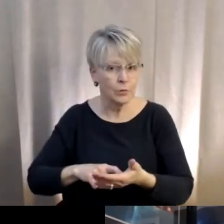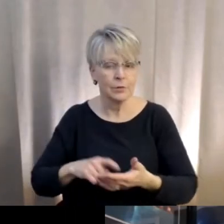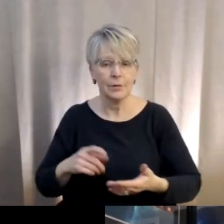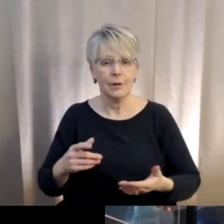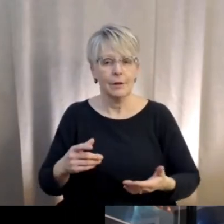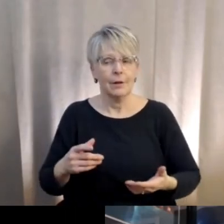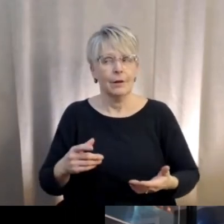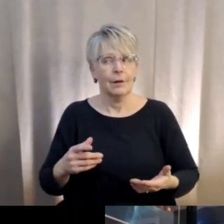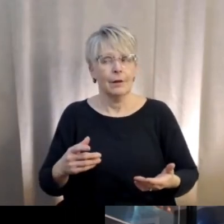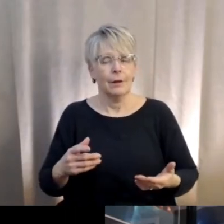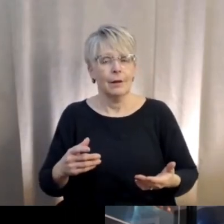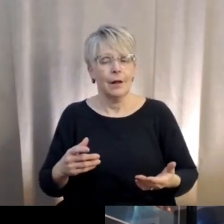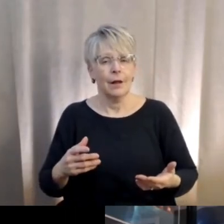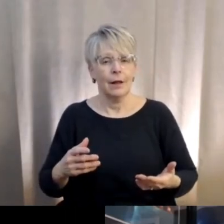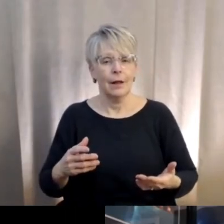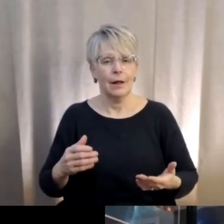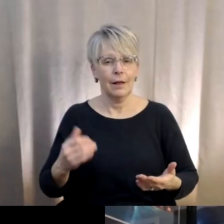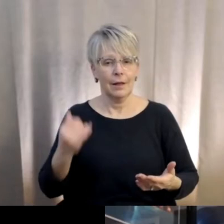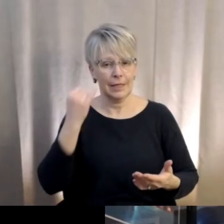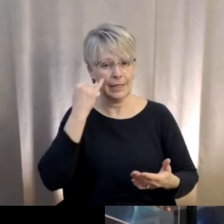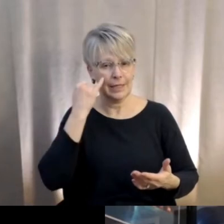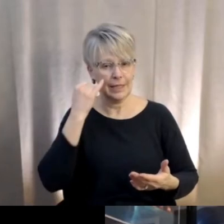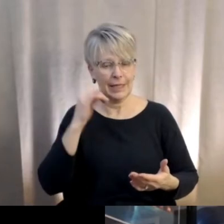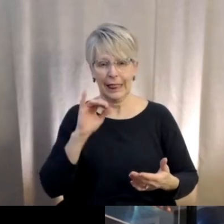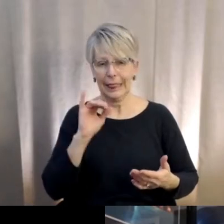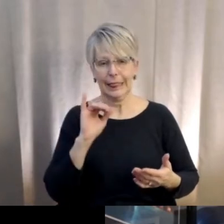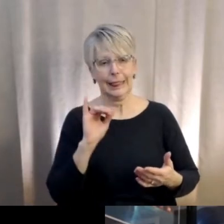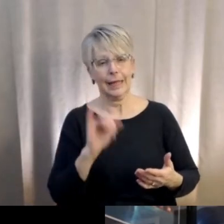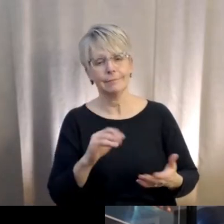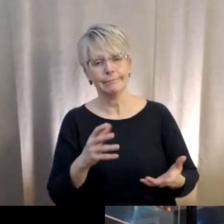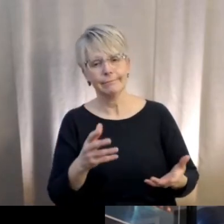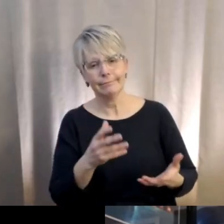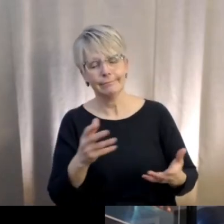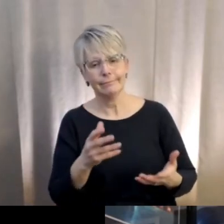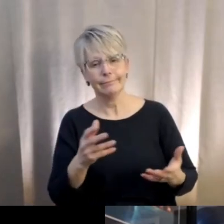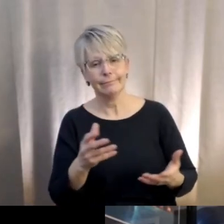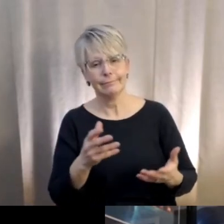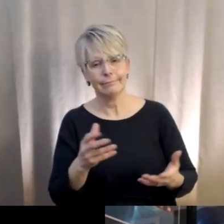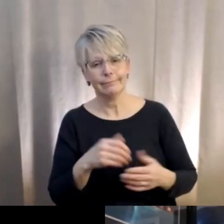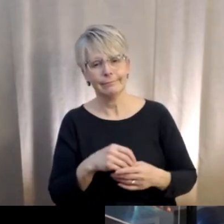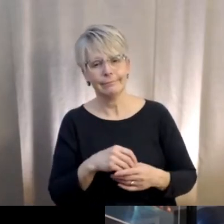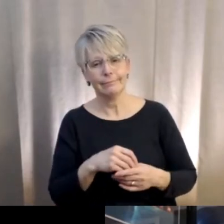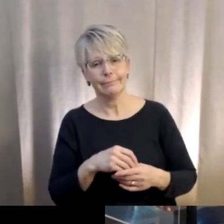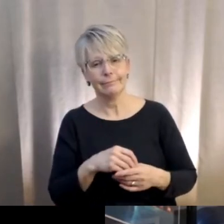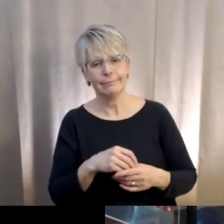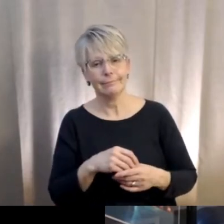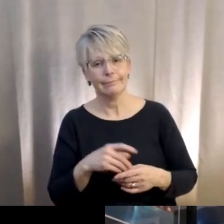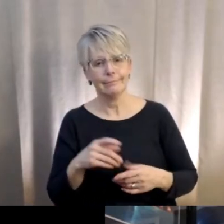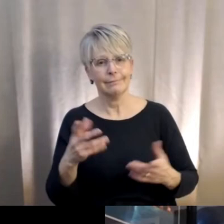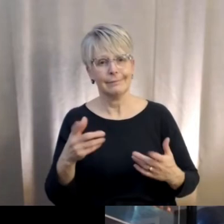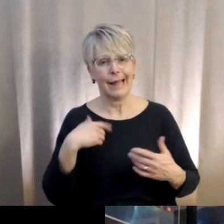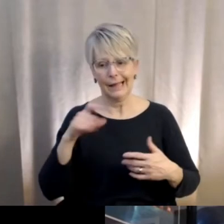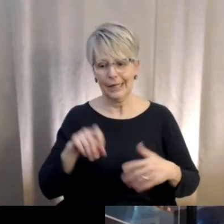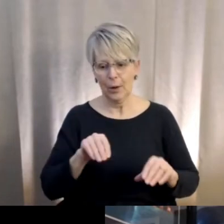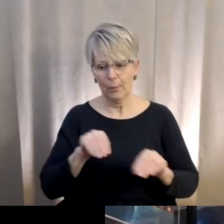be when those kinds of inadvertent, you know, I need to move this dog or